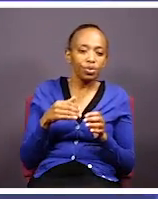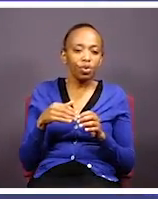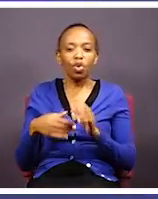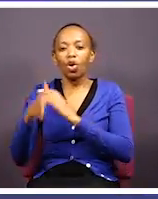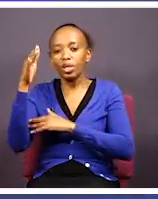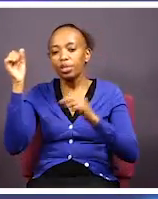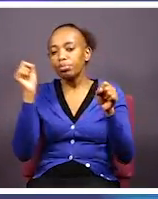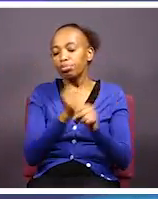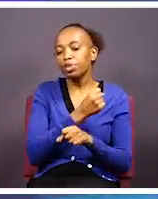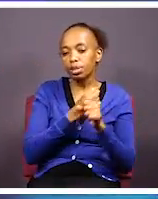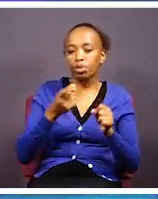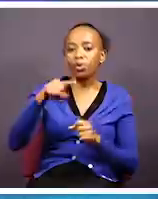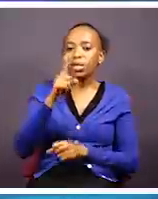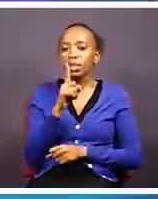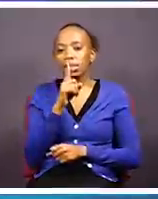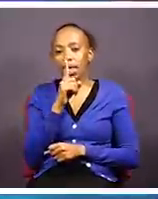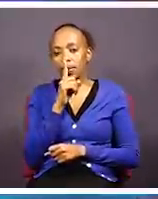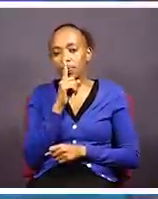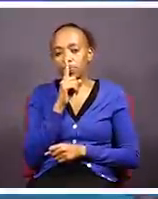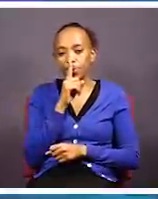god we won't be silent